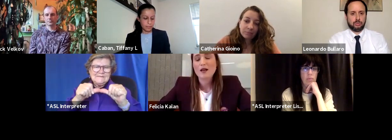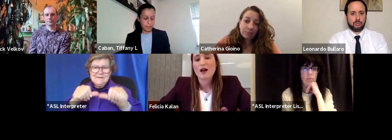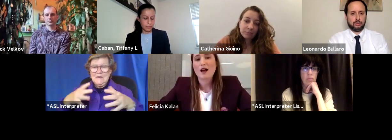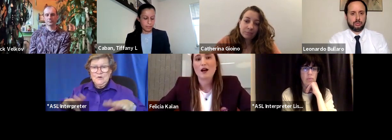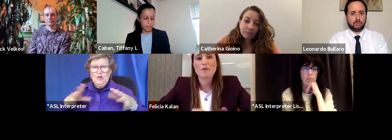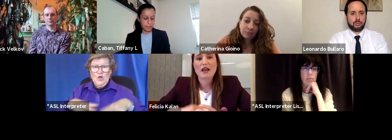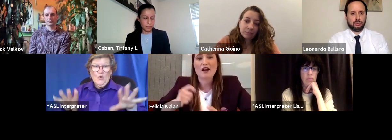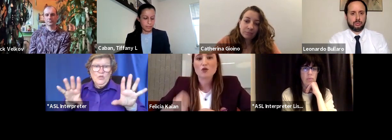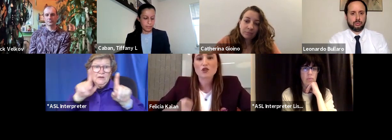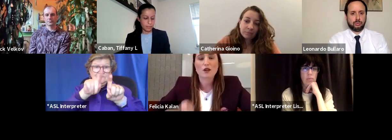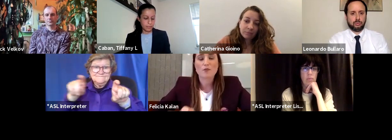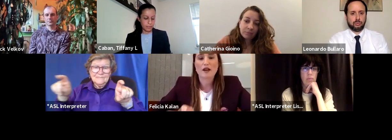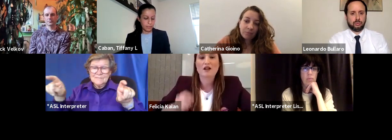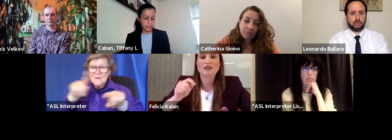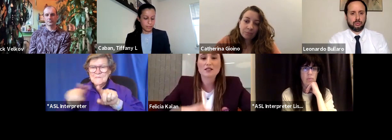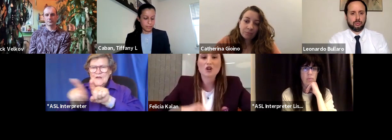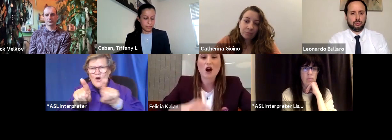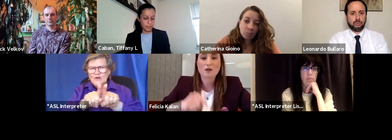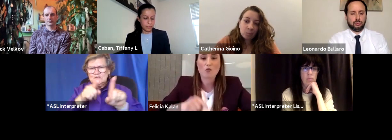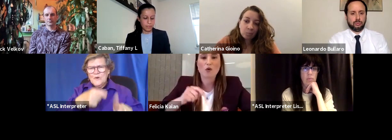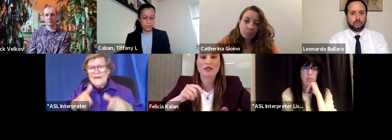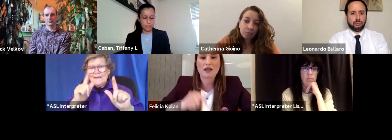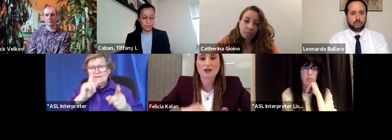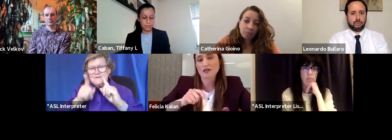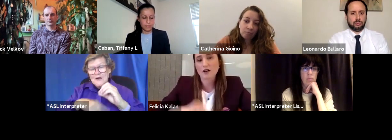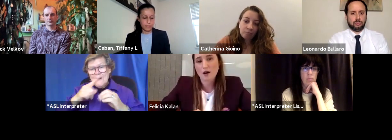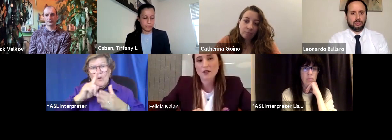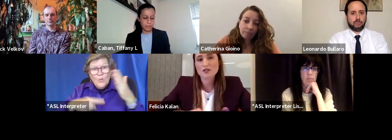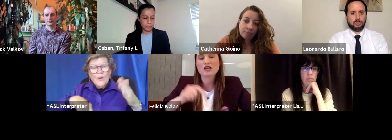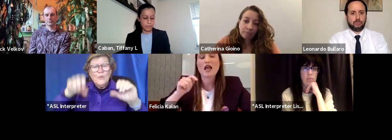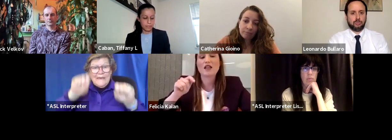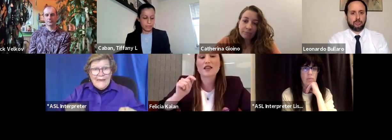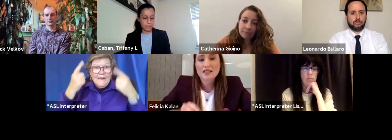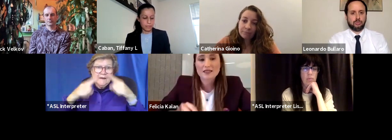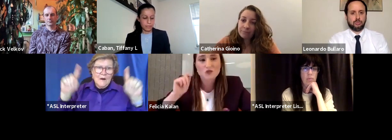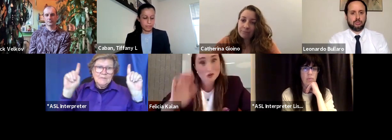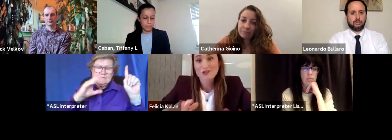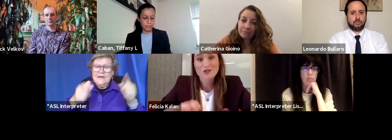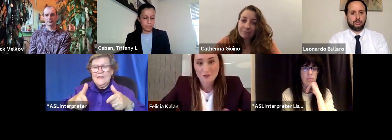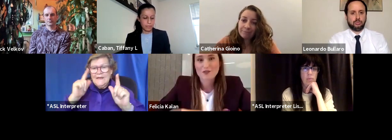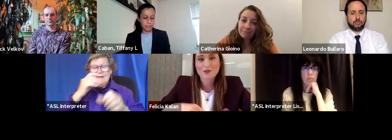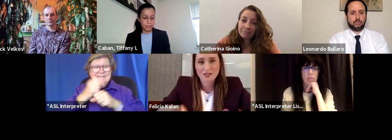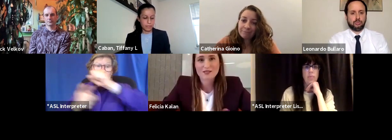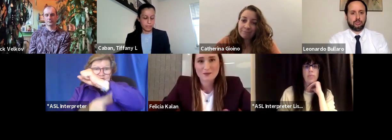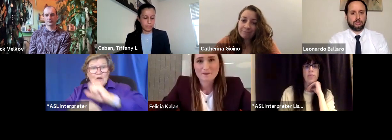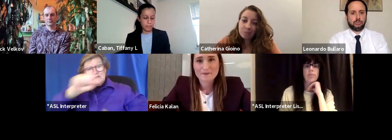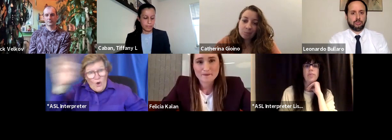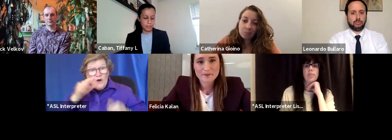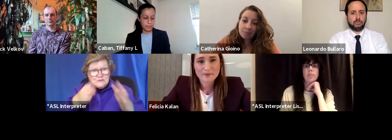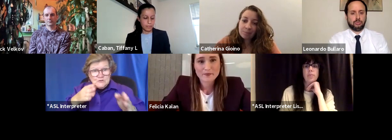well. But I also want to point out, let's talk about what we can actually accomplish, and let's get the trash off of the